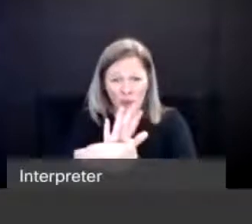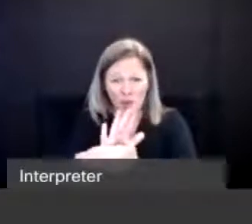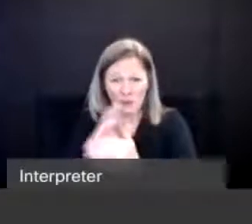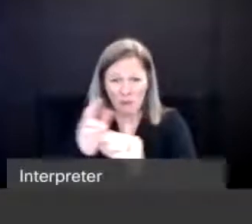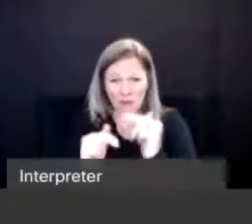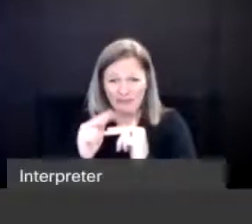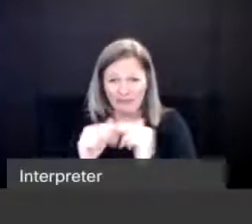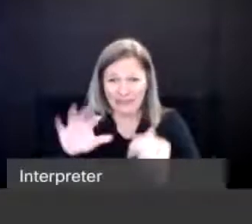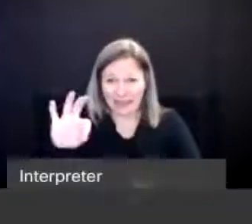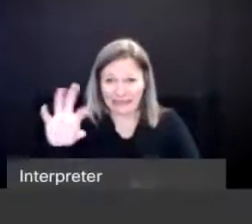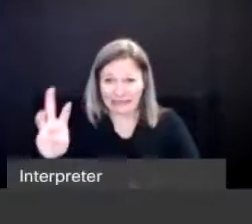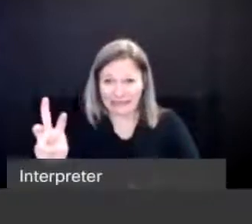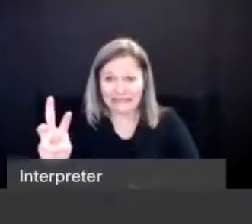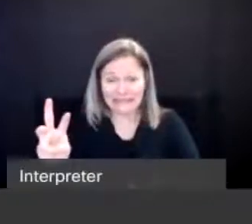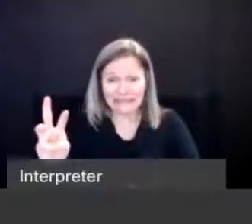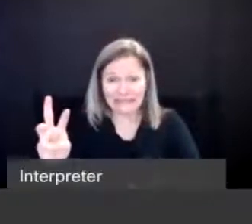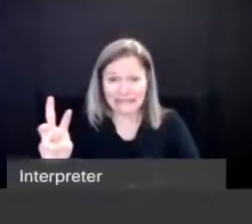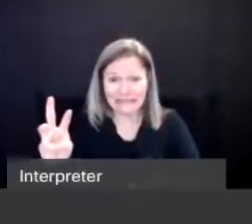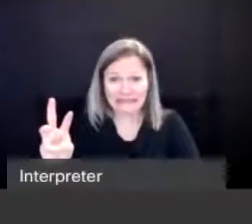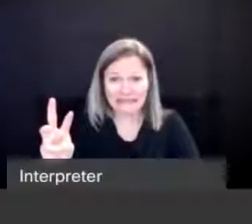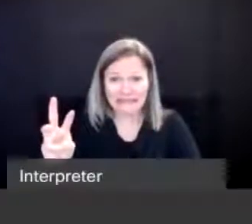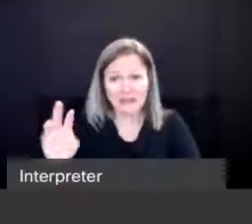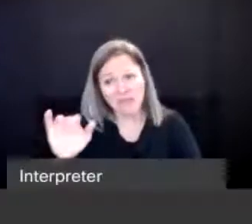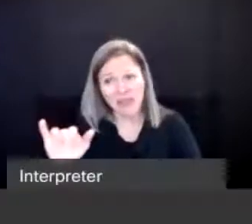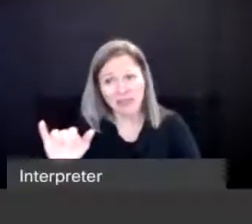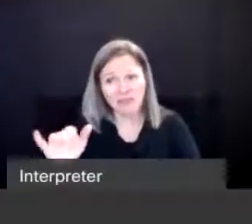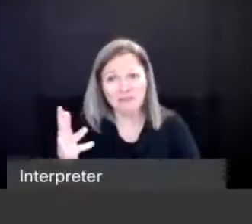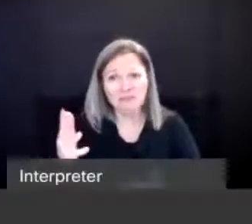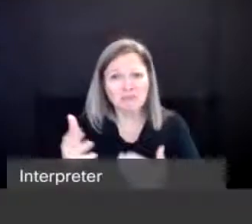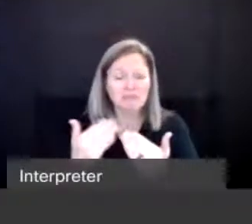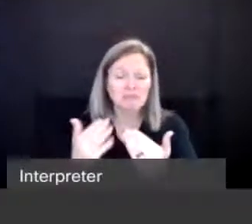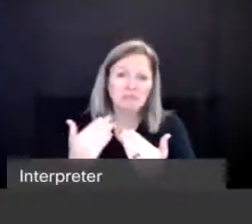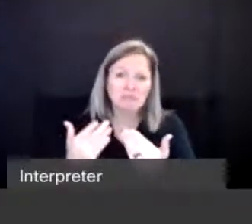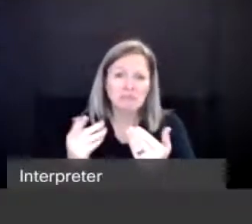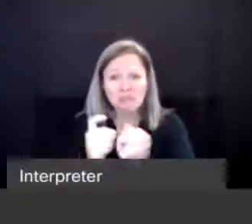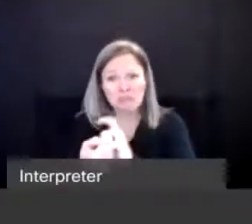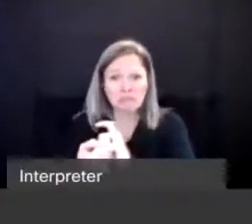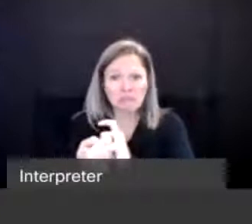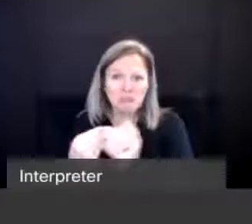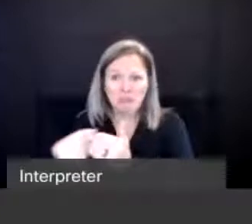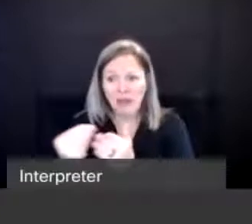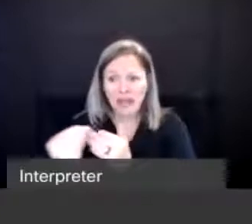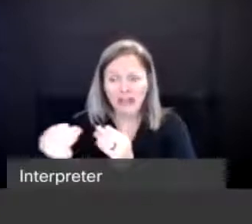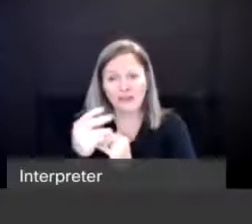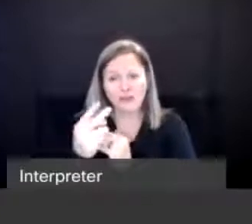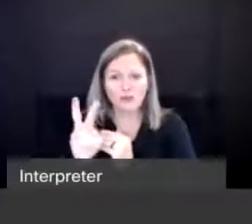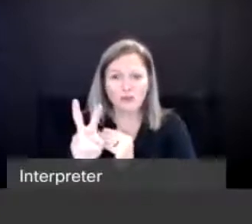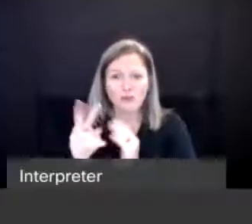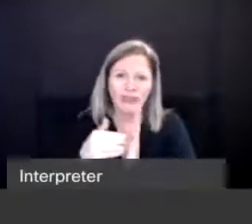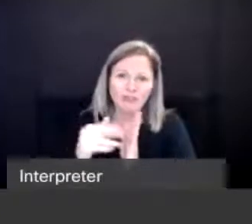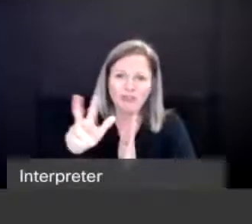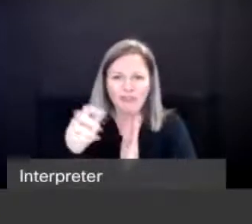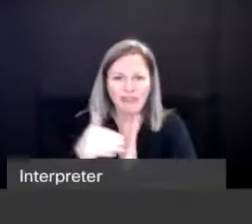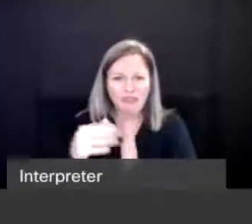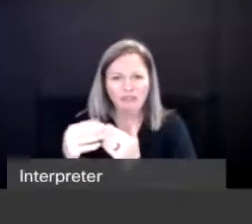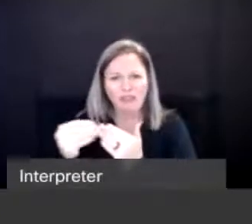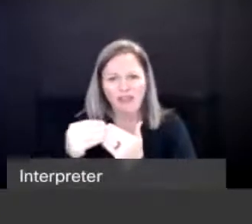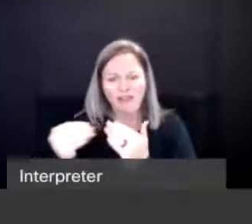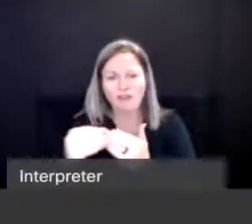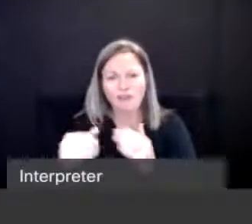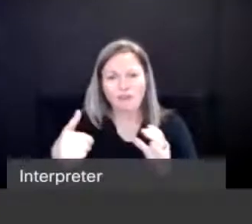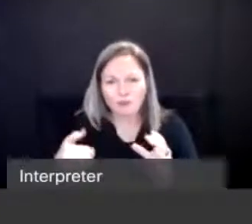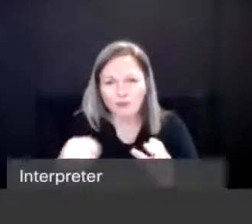'96, that it worked pretty effortlessly. You buy, a $2,000 or $3,000 drinking